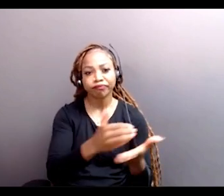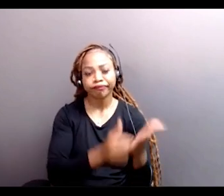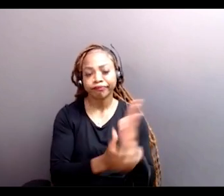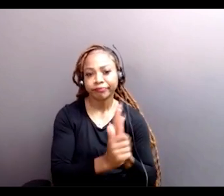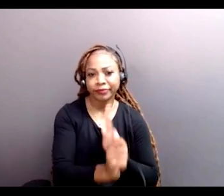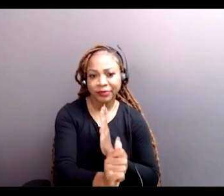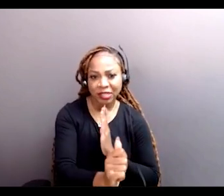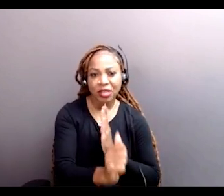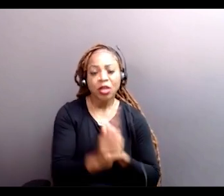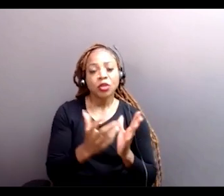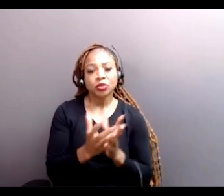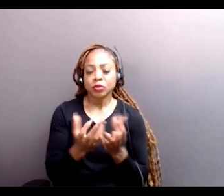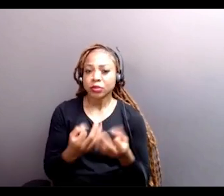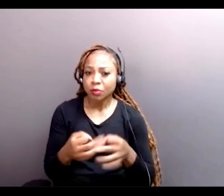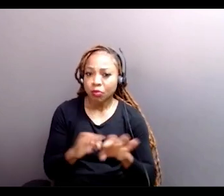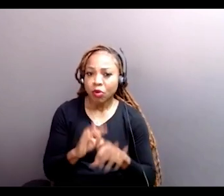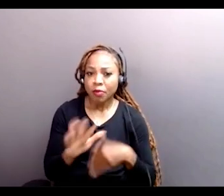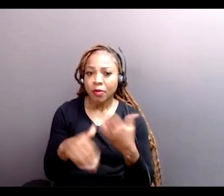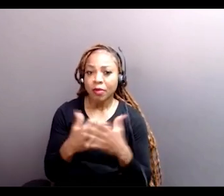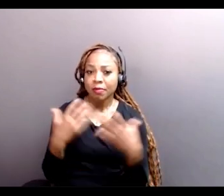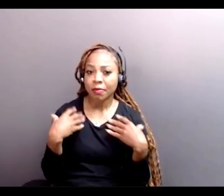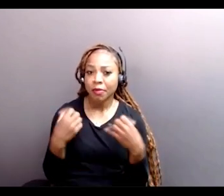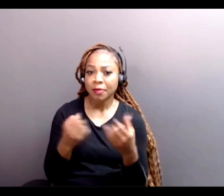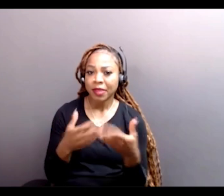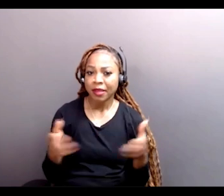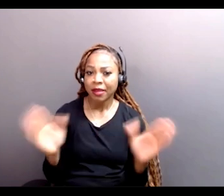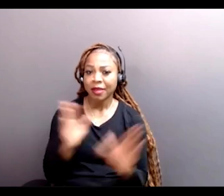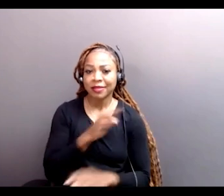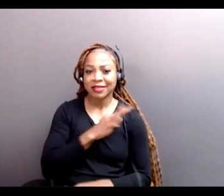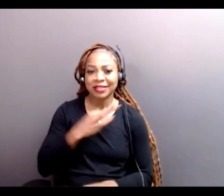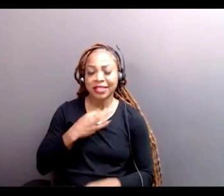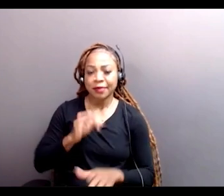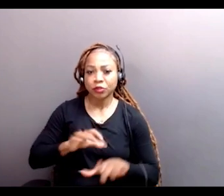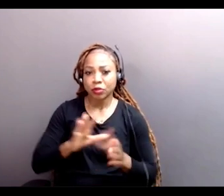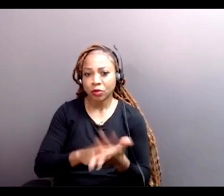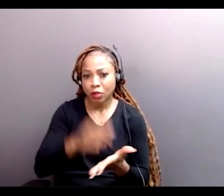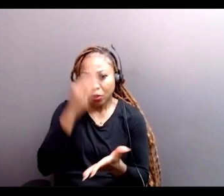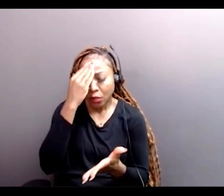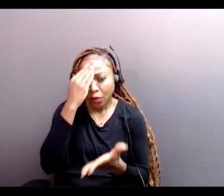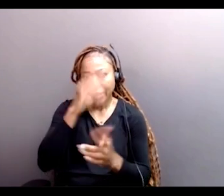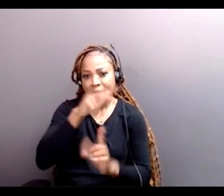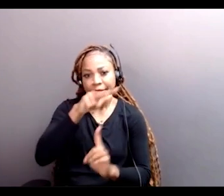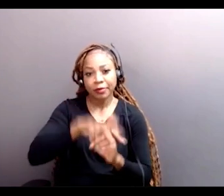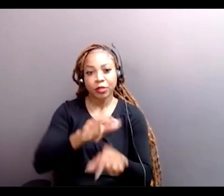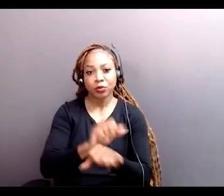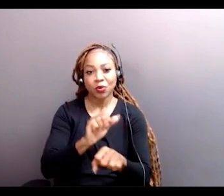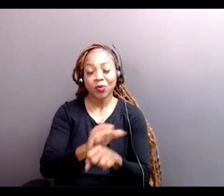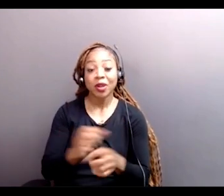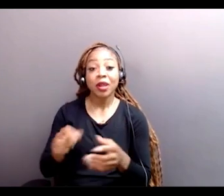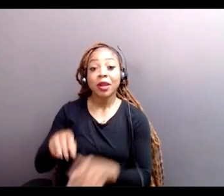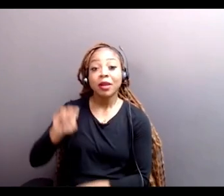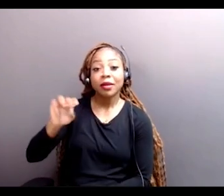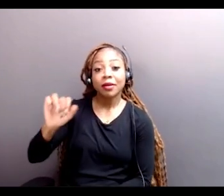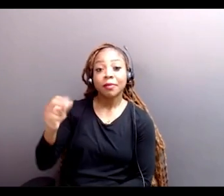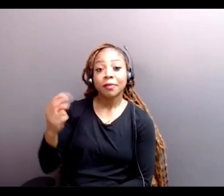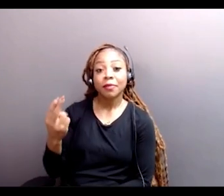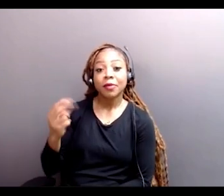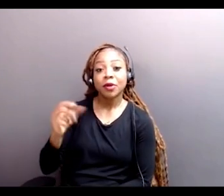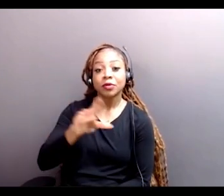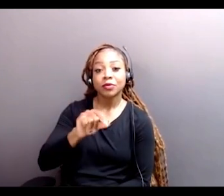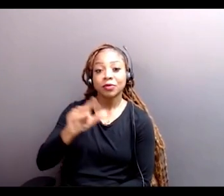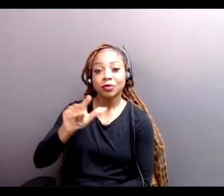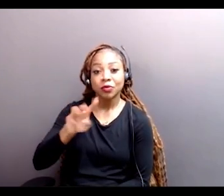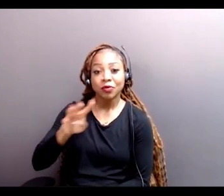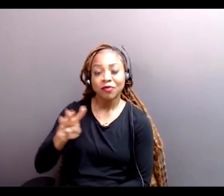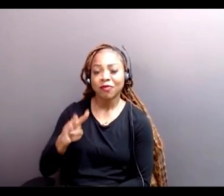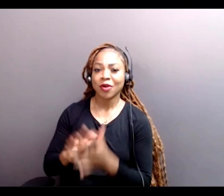health professional is expected to learn and know as they practice. In March 2024, we're really thrilled that the Medical